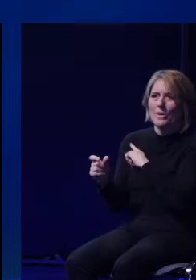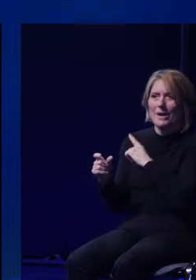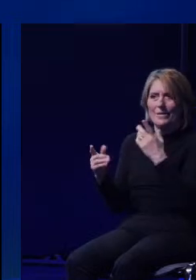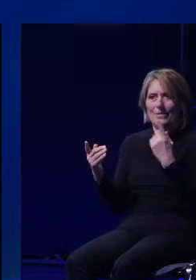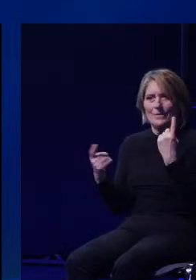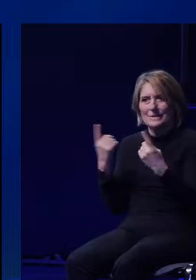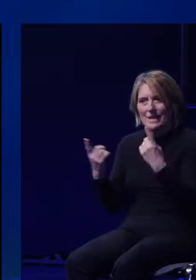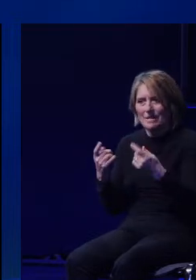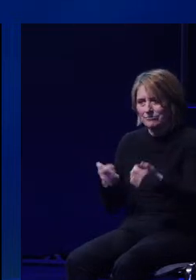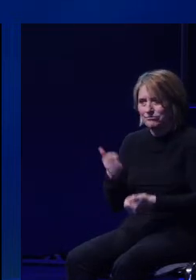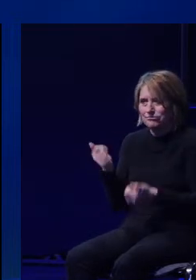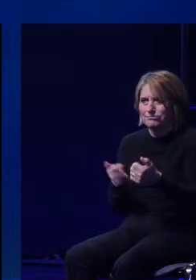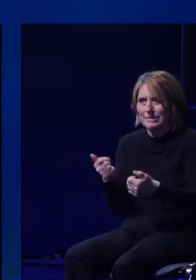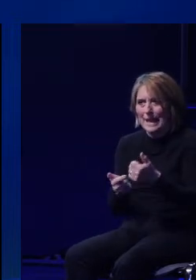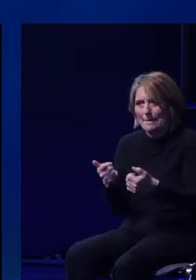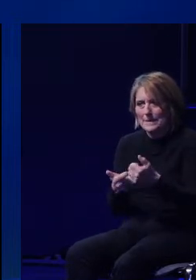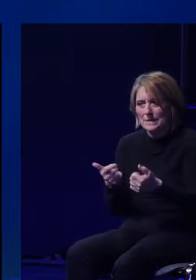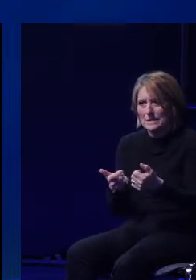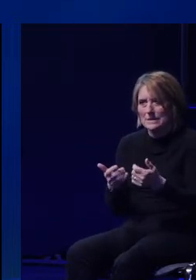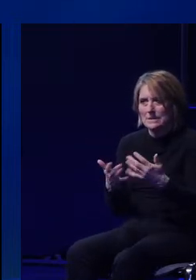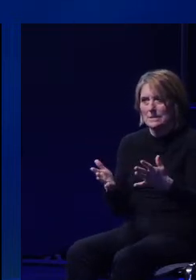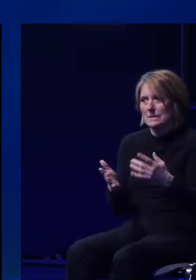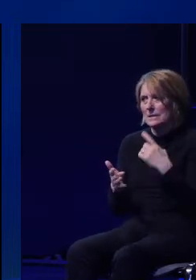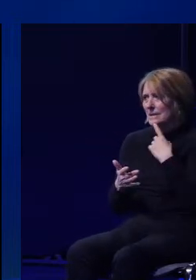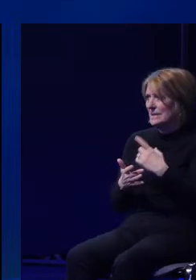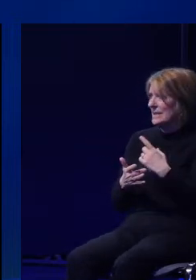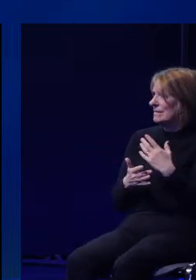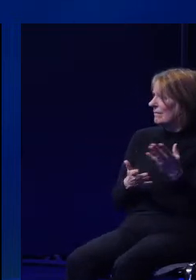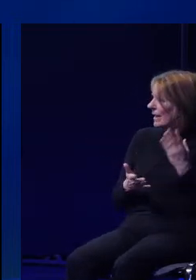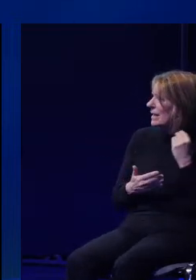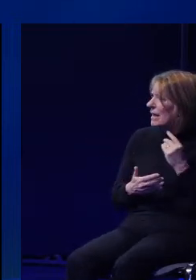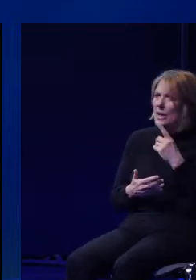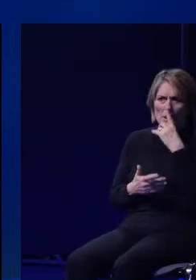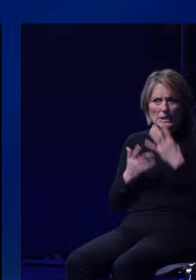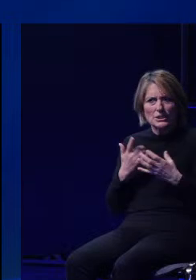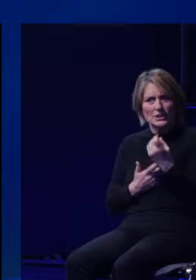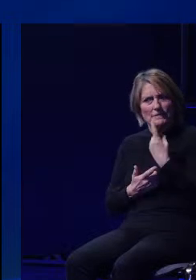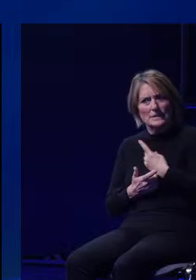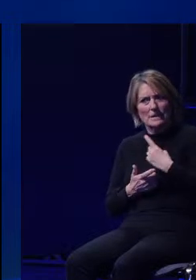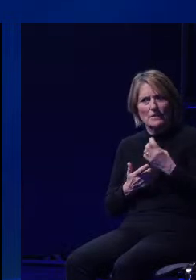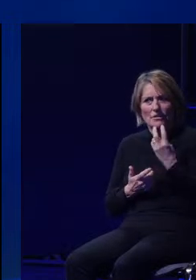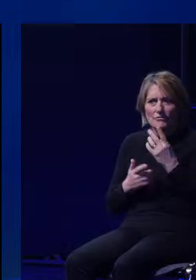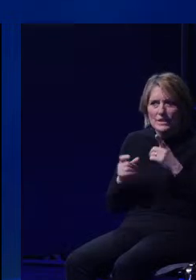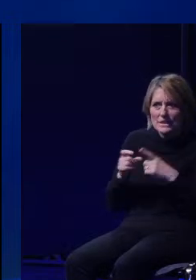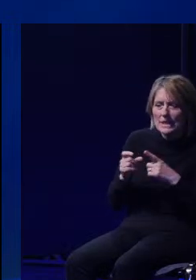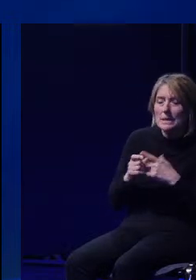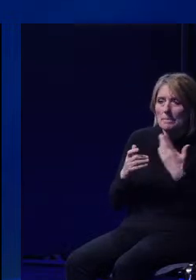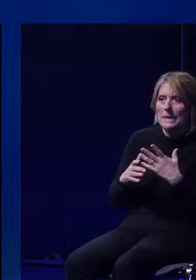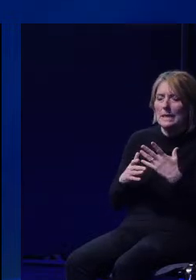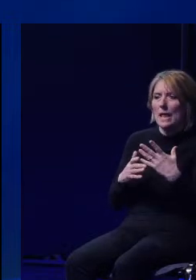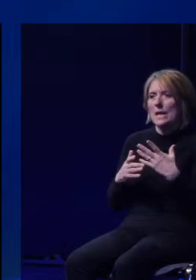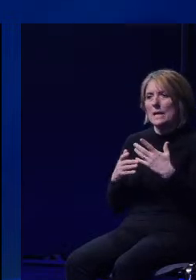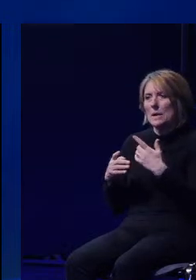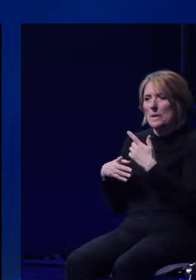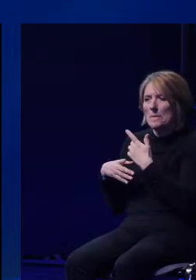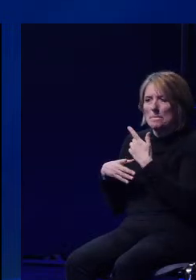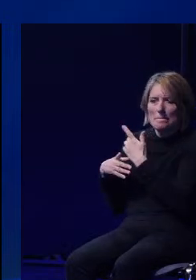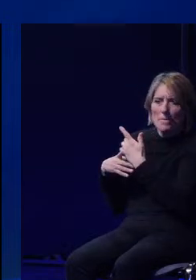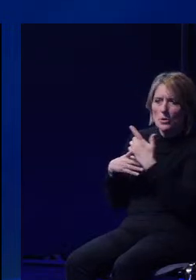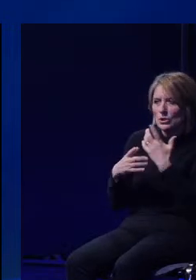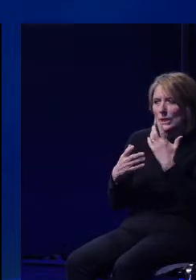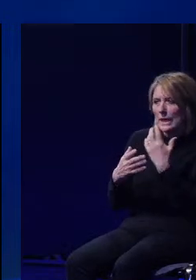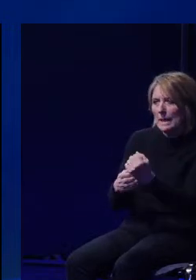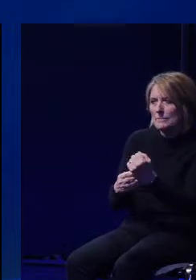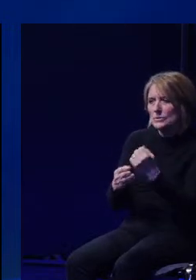right? And then they were like, I hear this 3D thing is now achievable. So they came to us and did motion capture with us, and then they asked us, okay, great, I